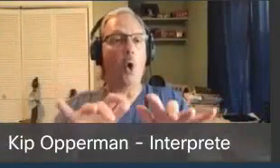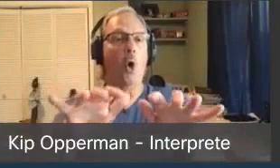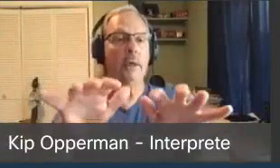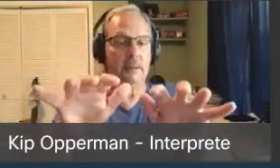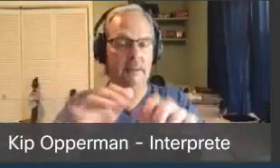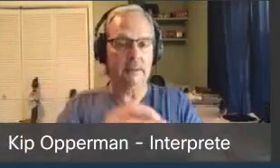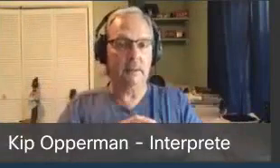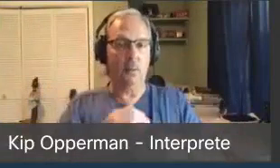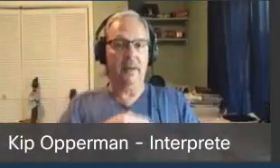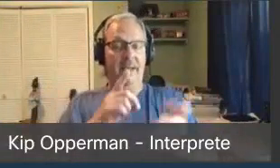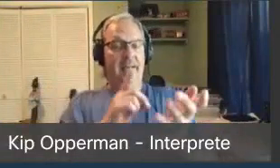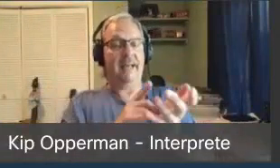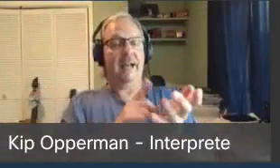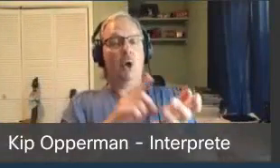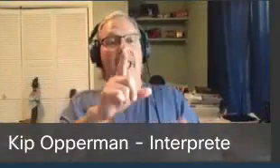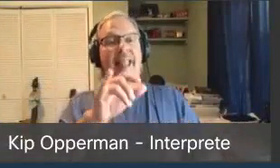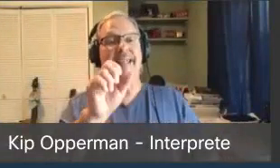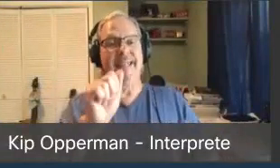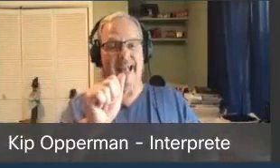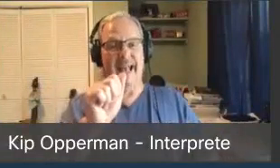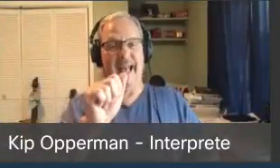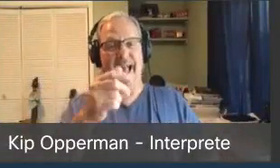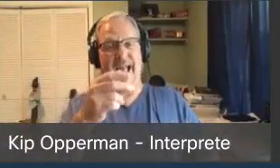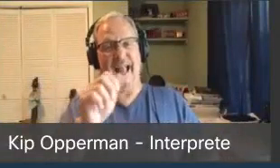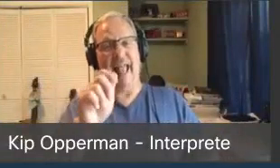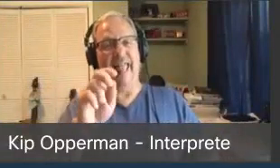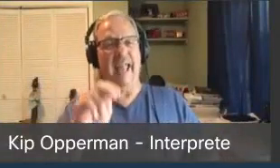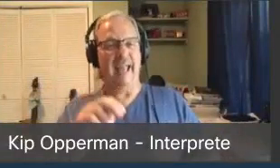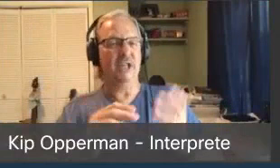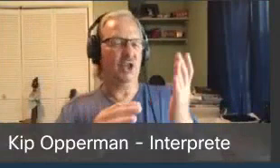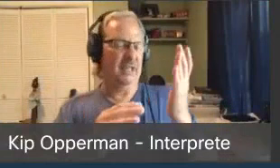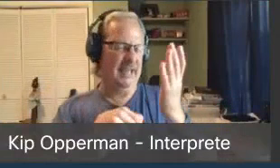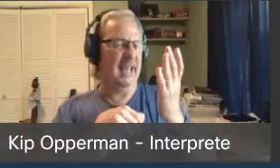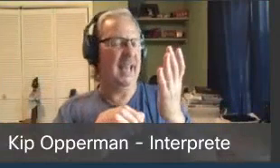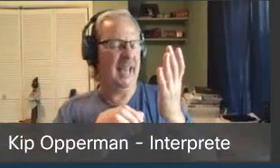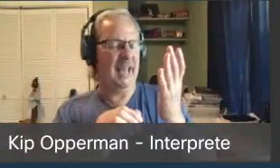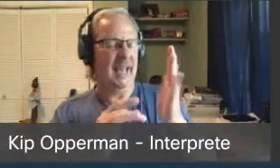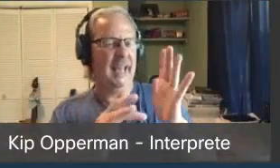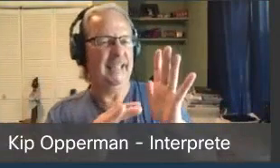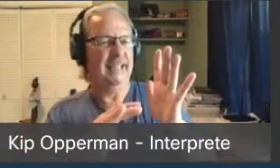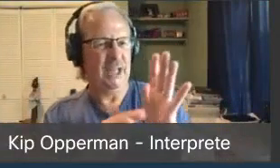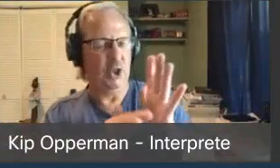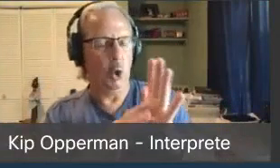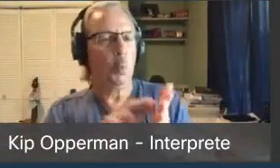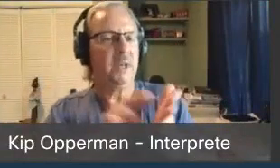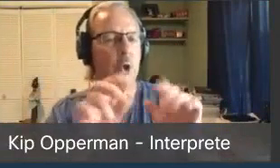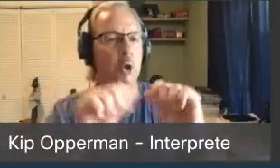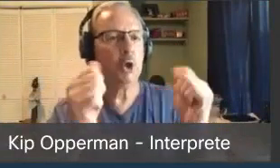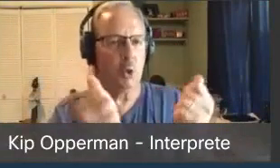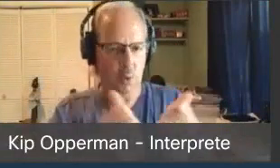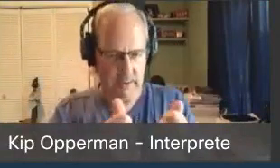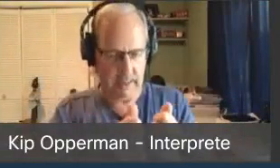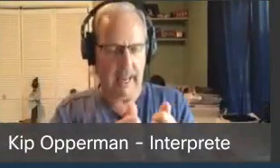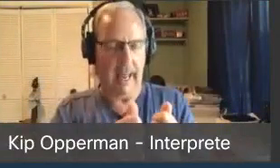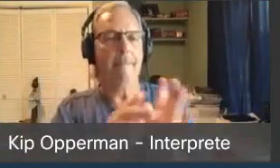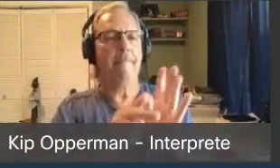have Dr. Lisa Callahan. She is Senior Research Associate at SAMHSA's Gain Center and Policy Research